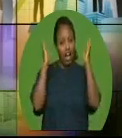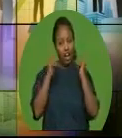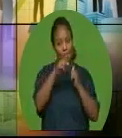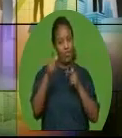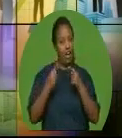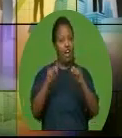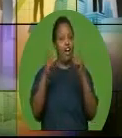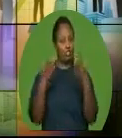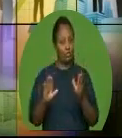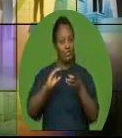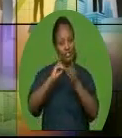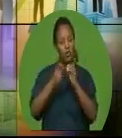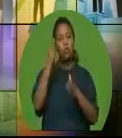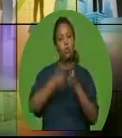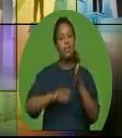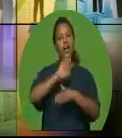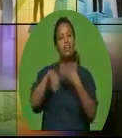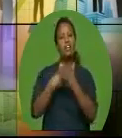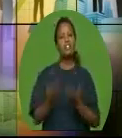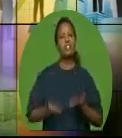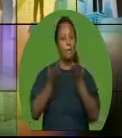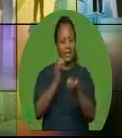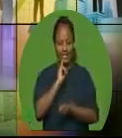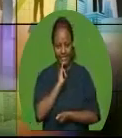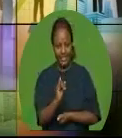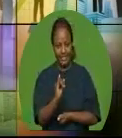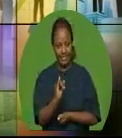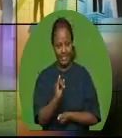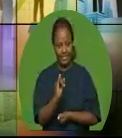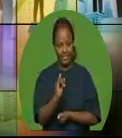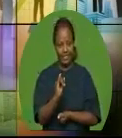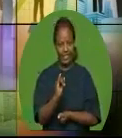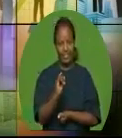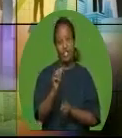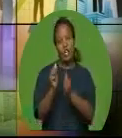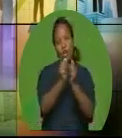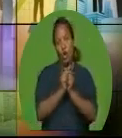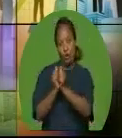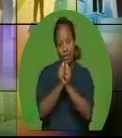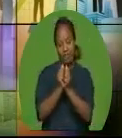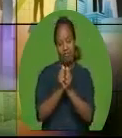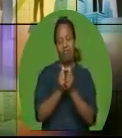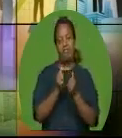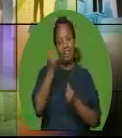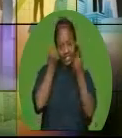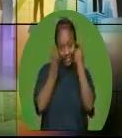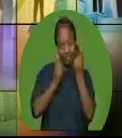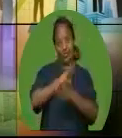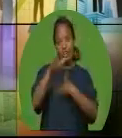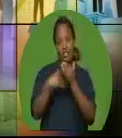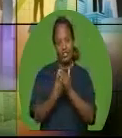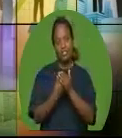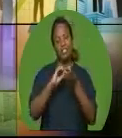I hope you've attempted to define what aggregate supply is. To have a common understanding of